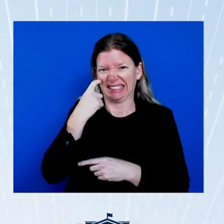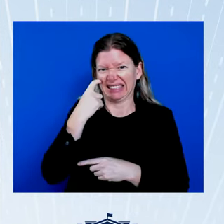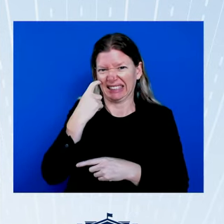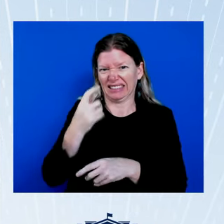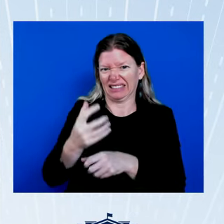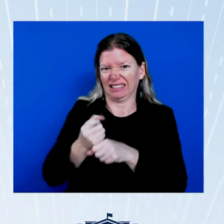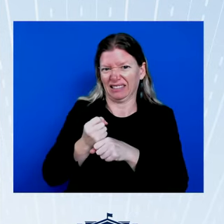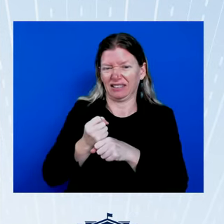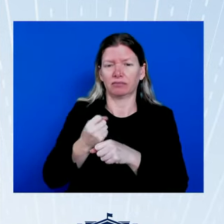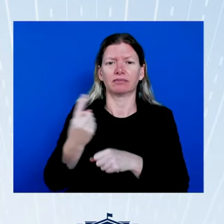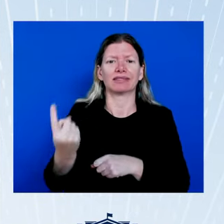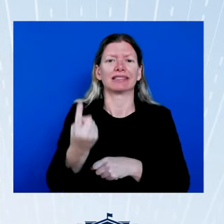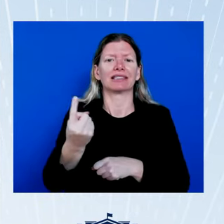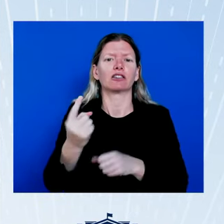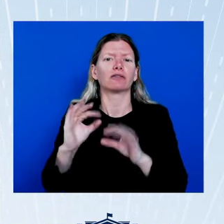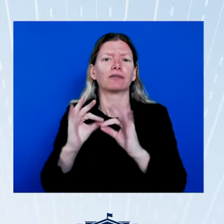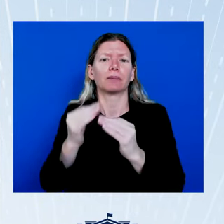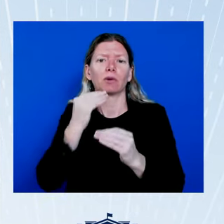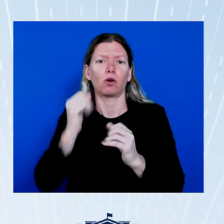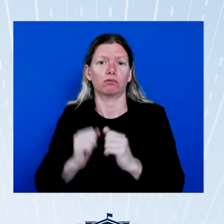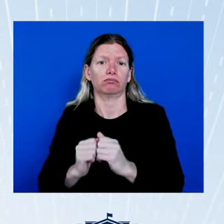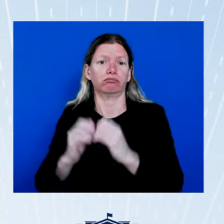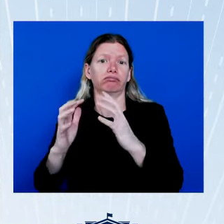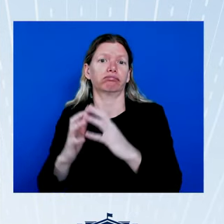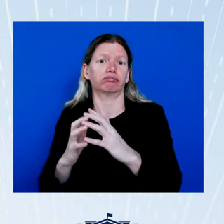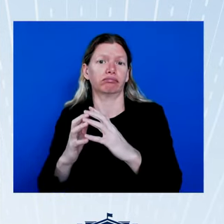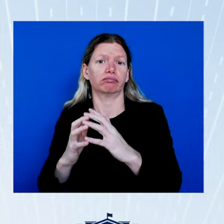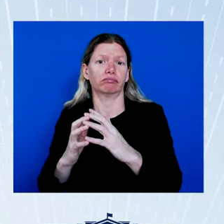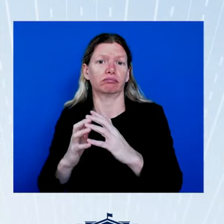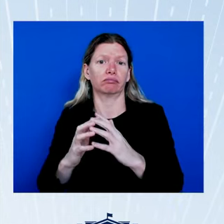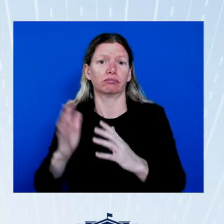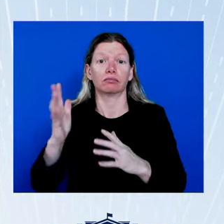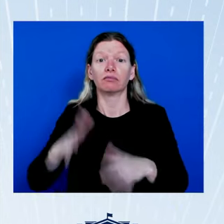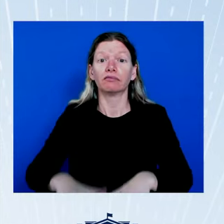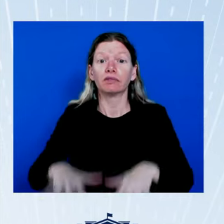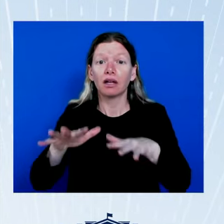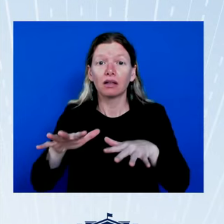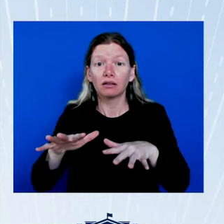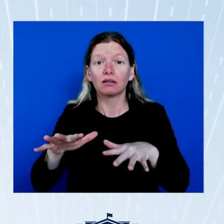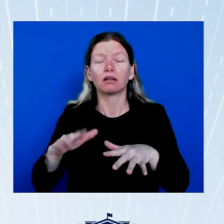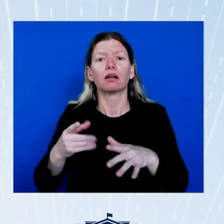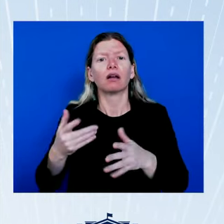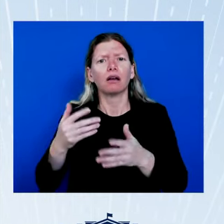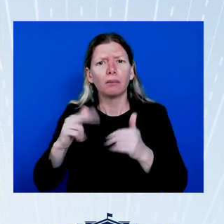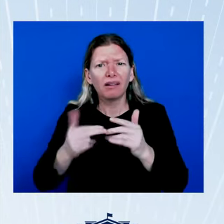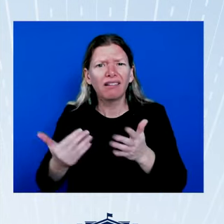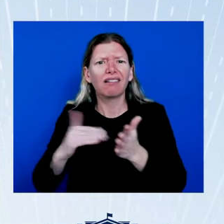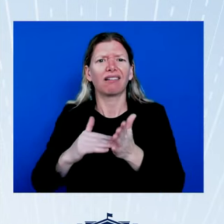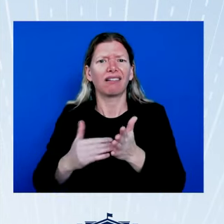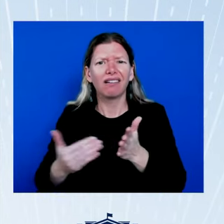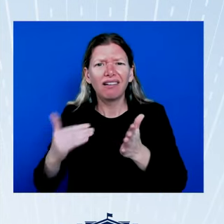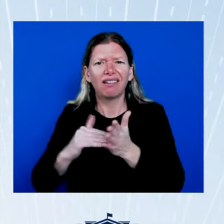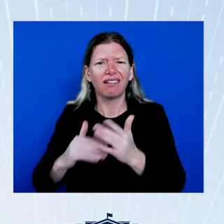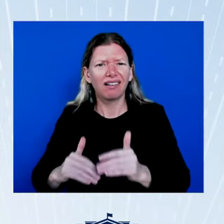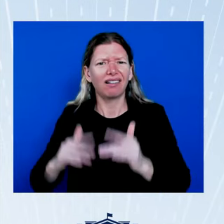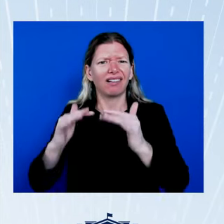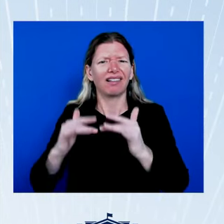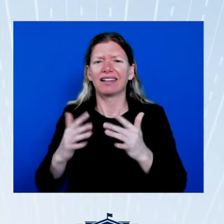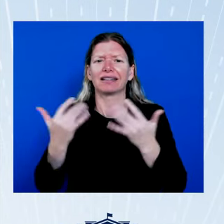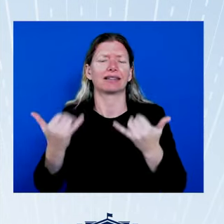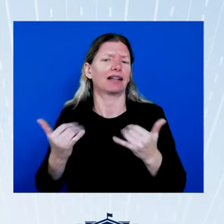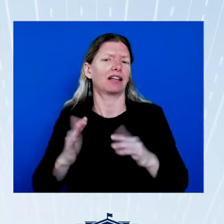previously been flooded over 20 times, raising them above the historic flood lines and making them more resilient to future